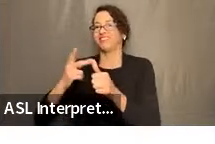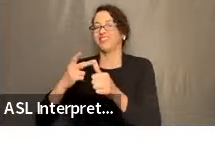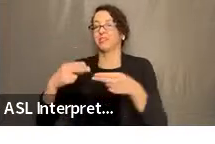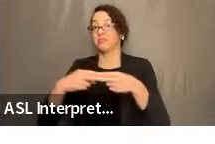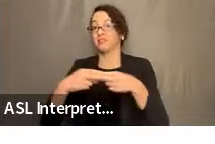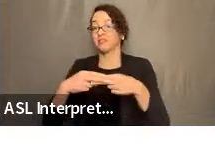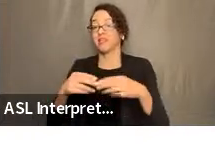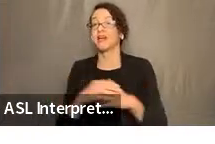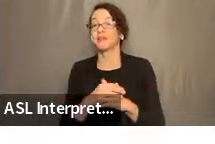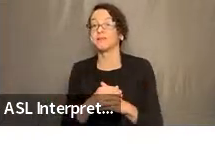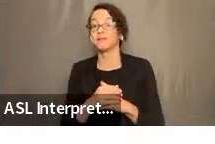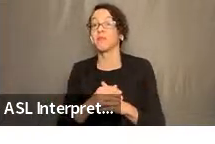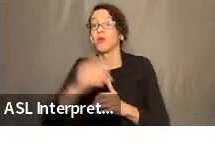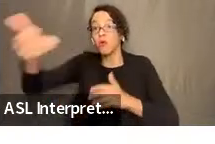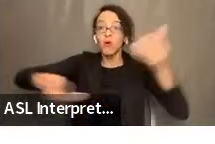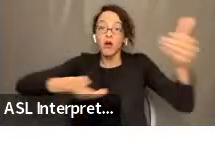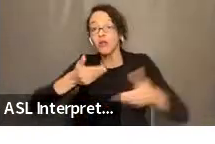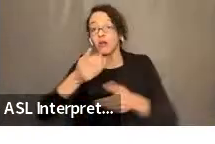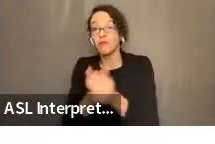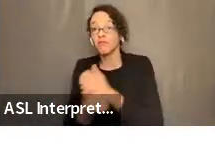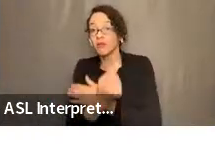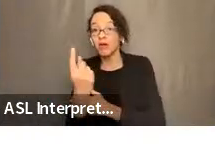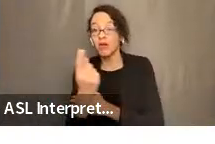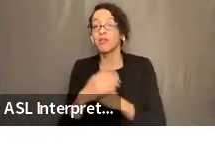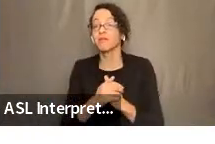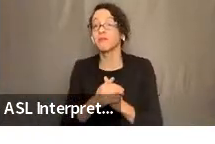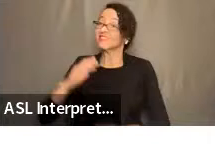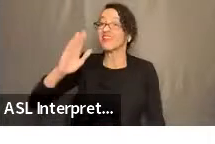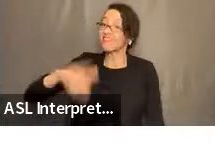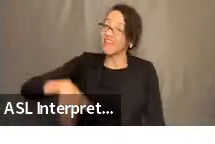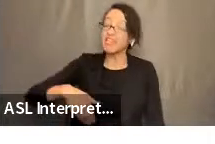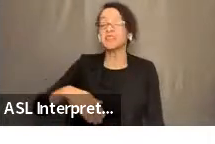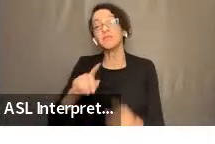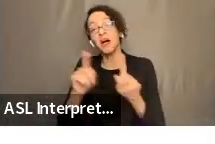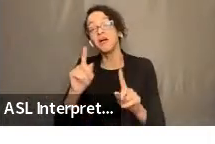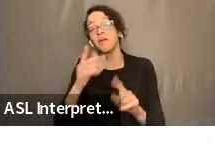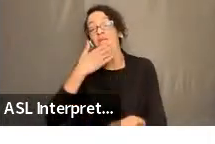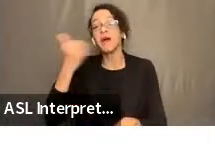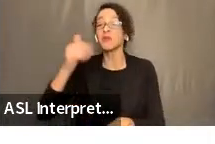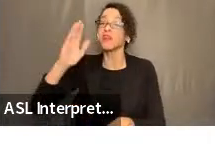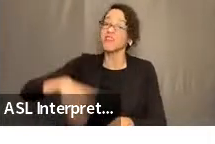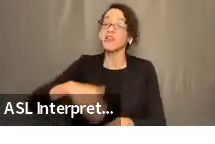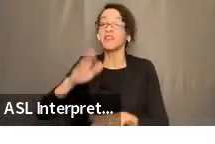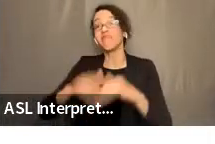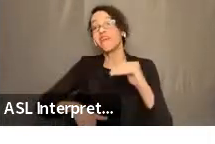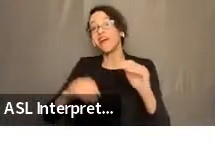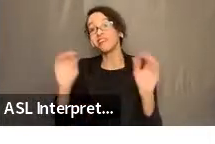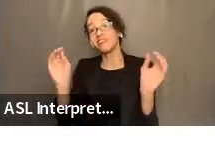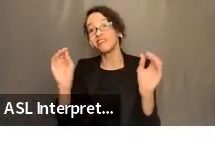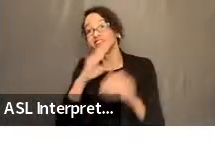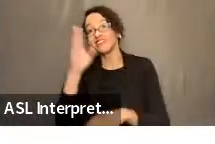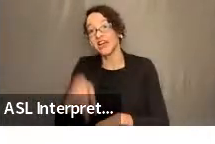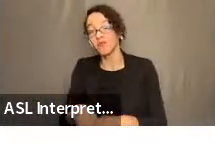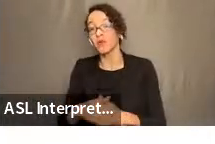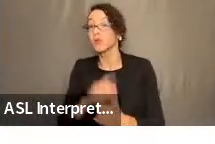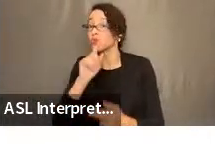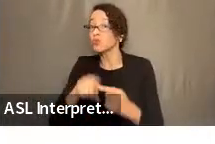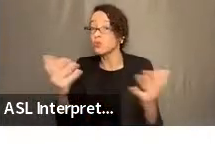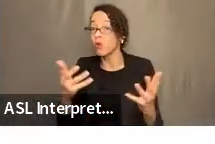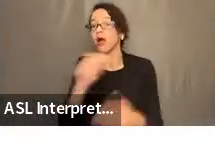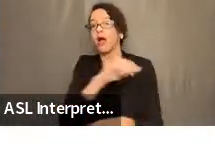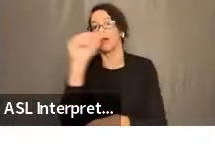So welcome everybody. Late, better late than never, as they say, to the Alameda County Emergency